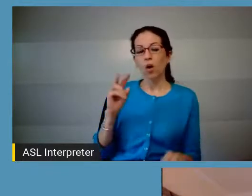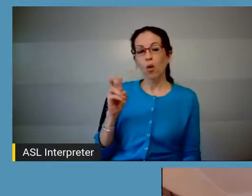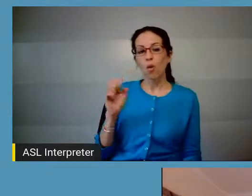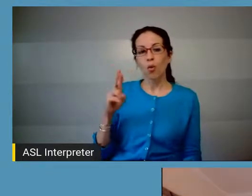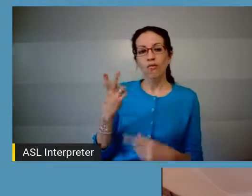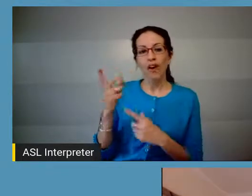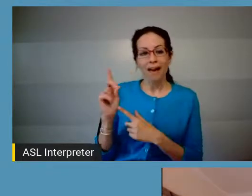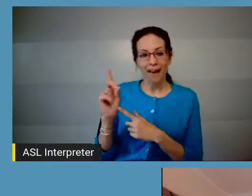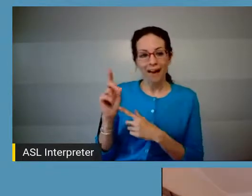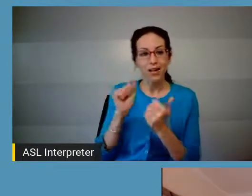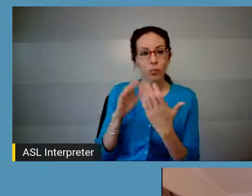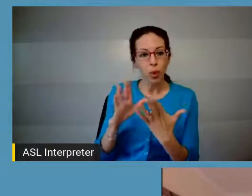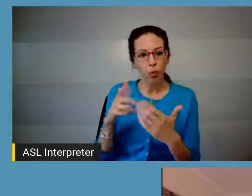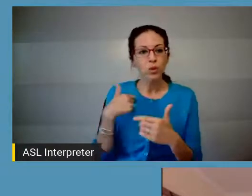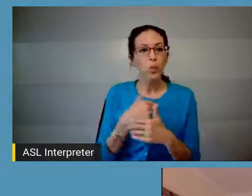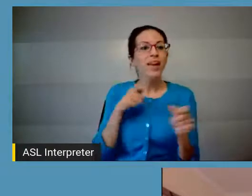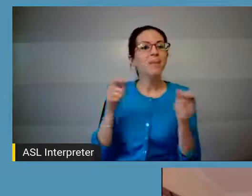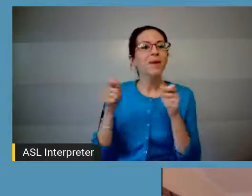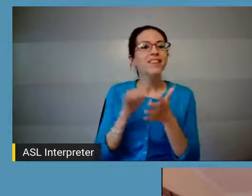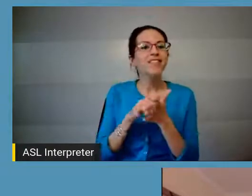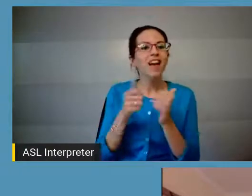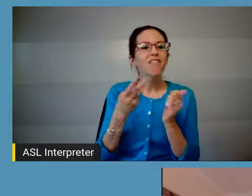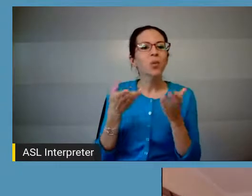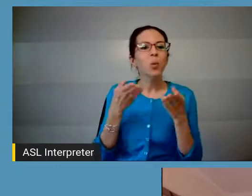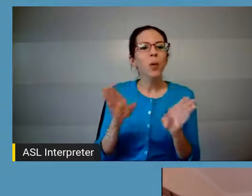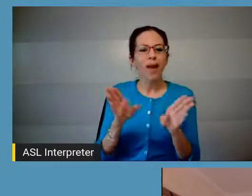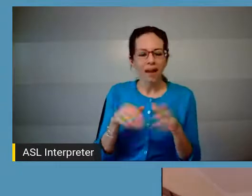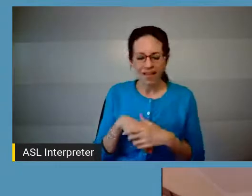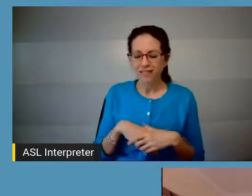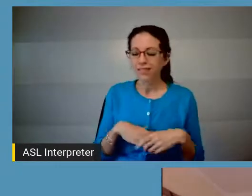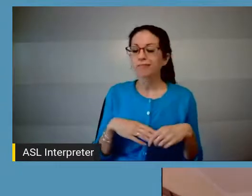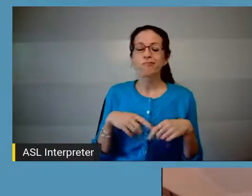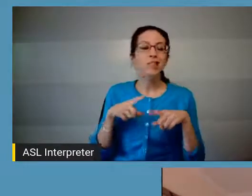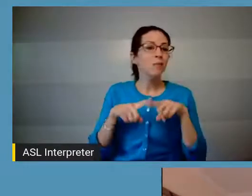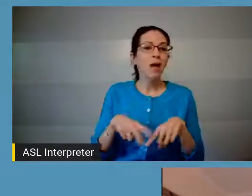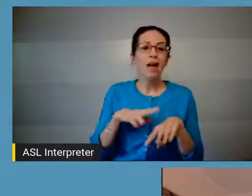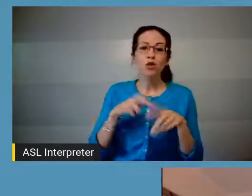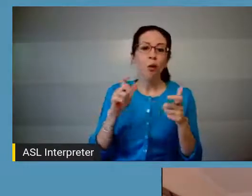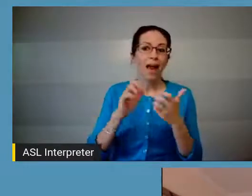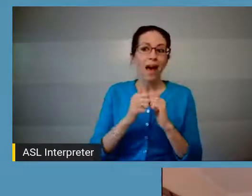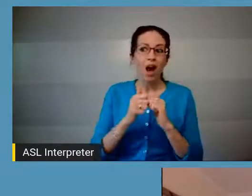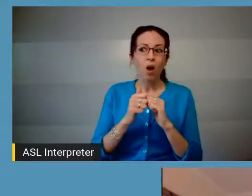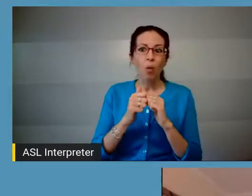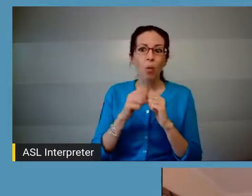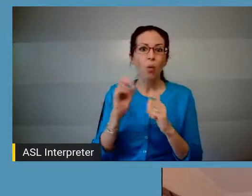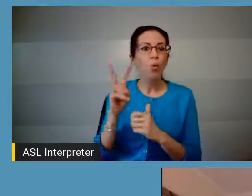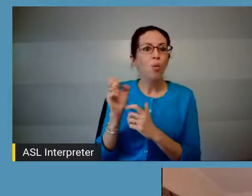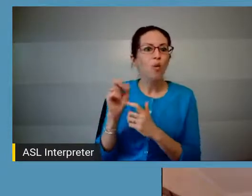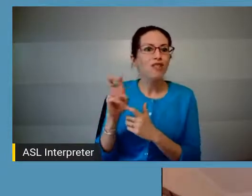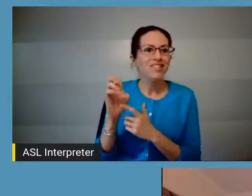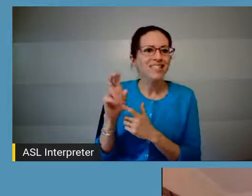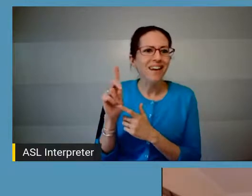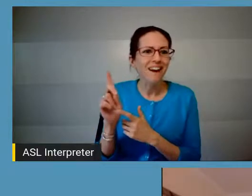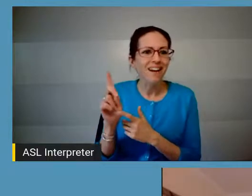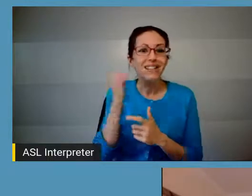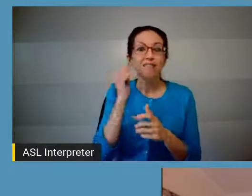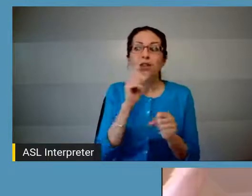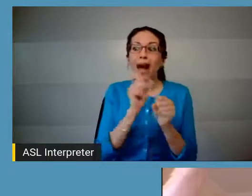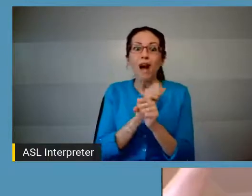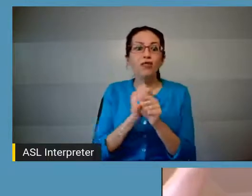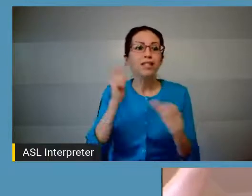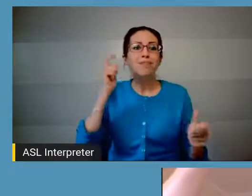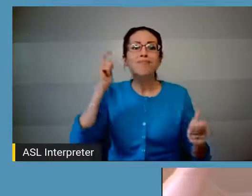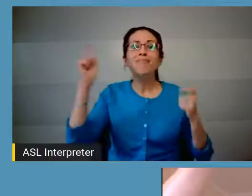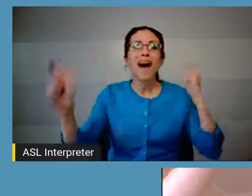ways. It depends on just how oversized this item is. If it's absolutely massive, then roll it out on the floor, get on